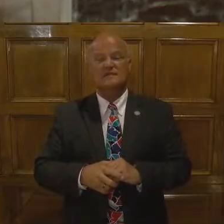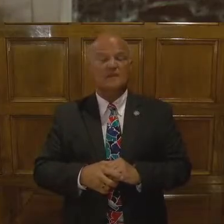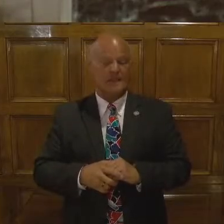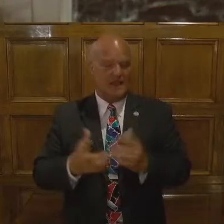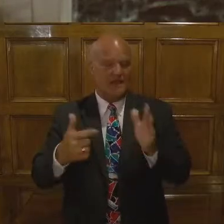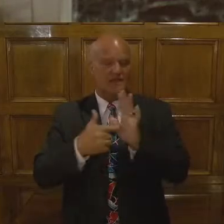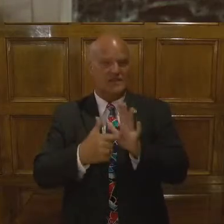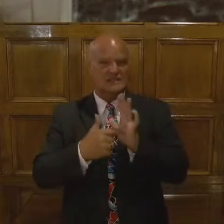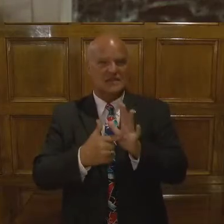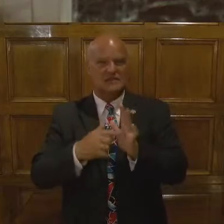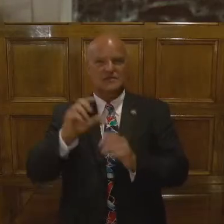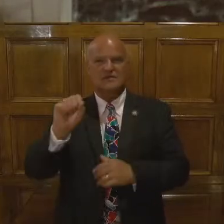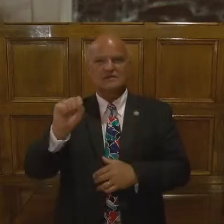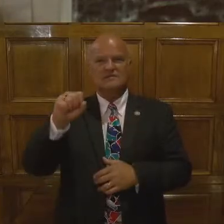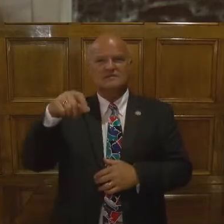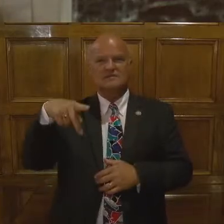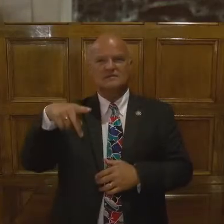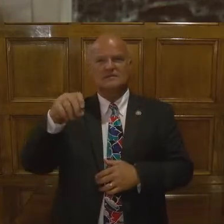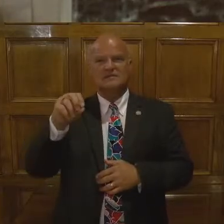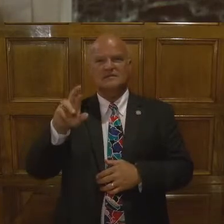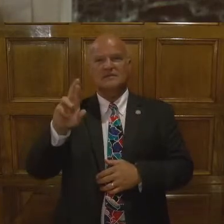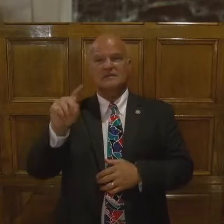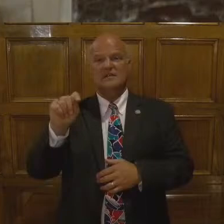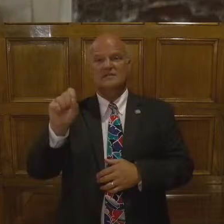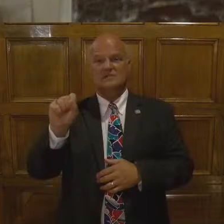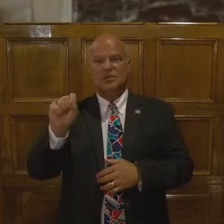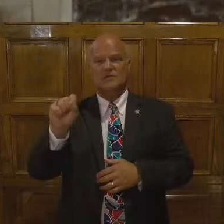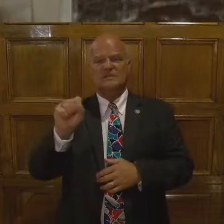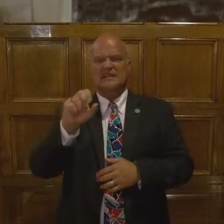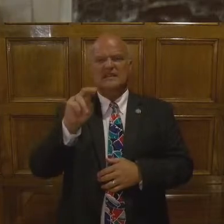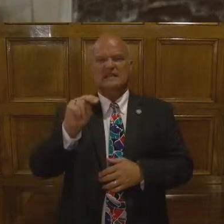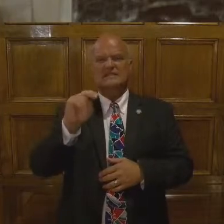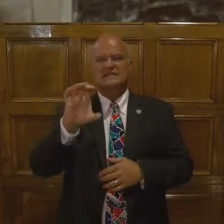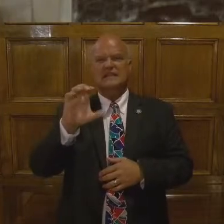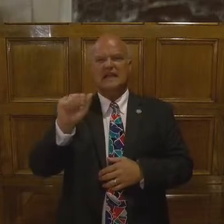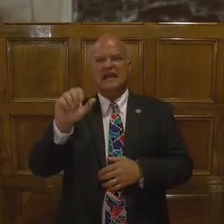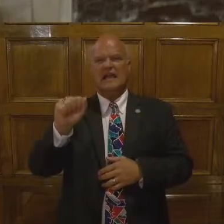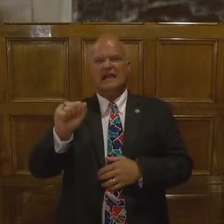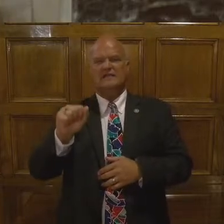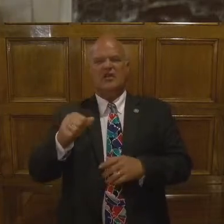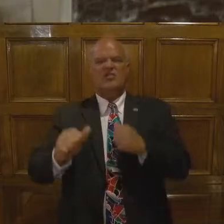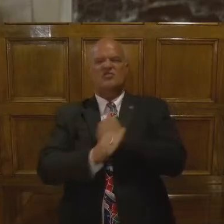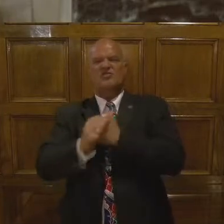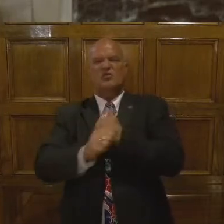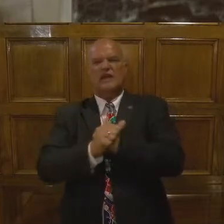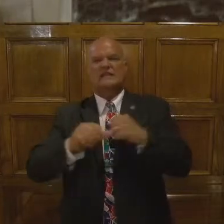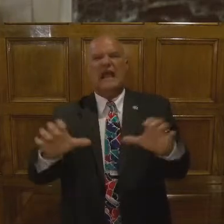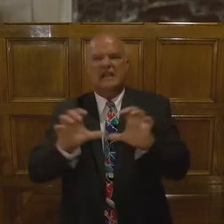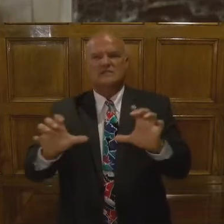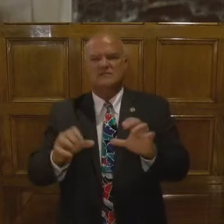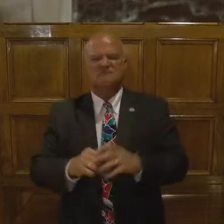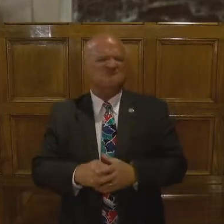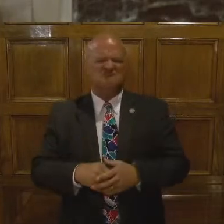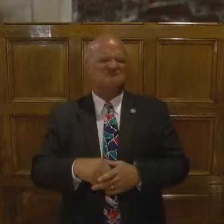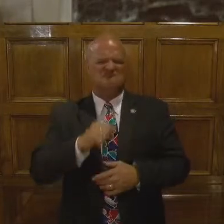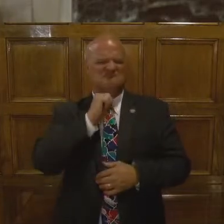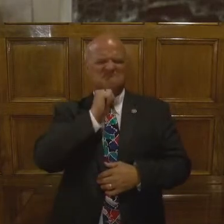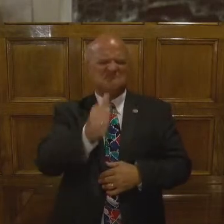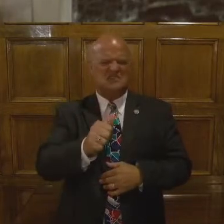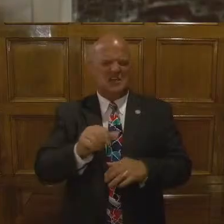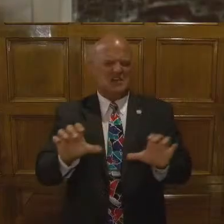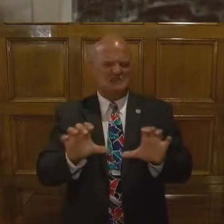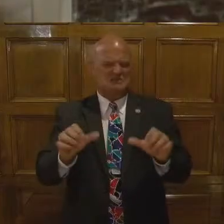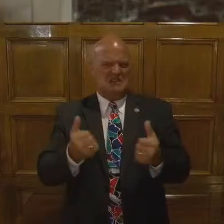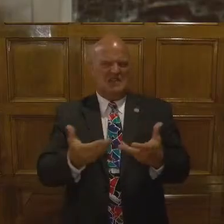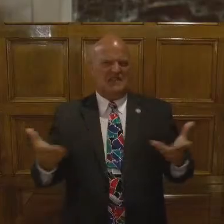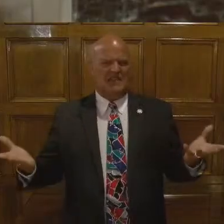For example, sports. The NCAA, has threatened action. They haven't taken any action, and they're not going to take any action.